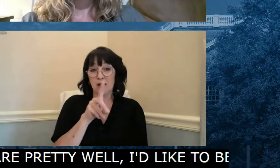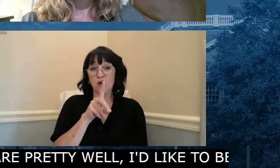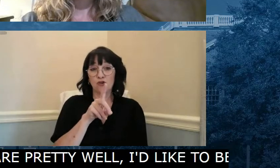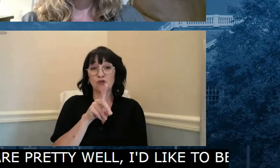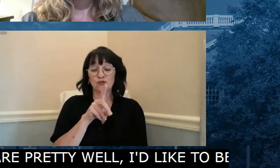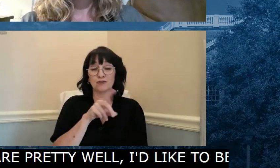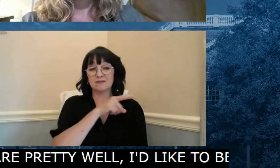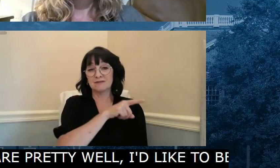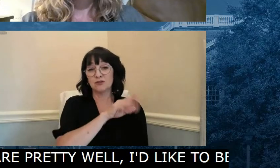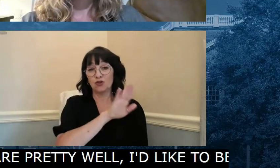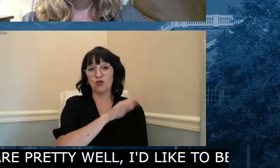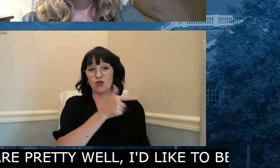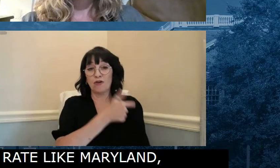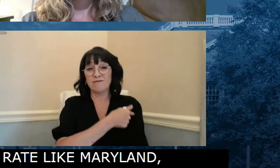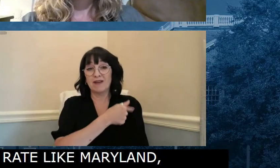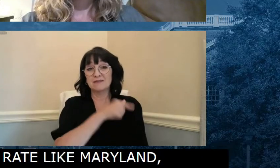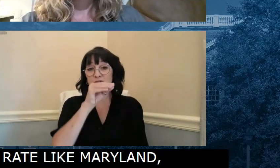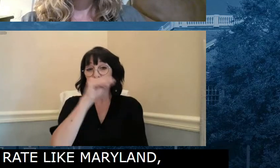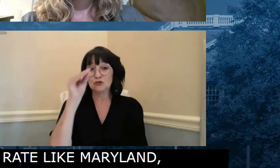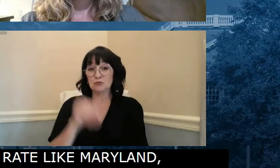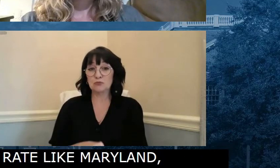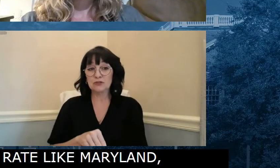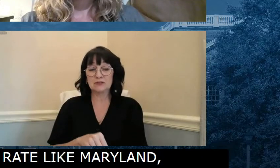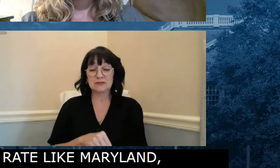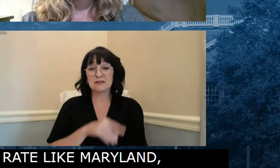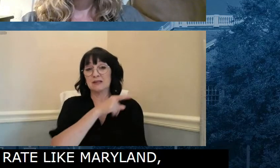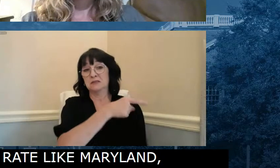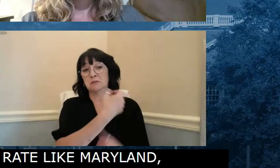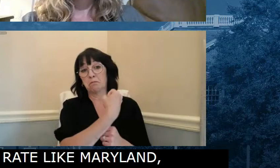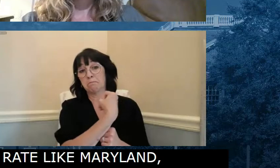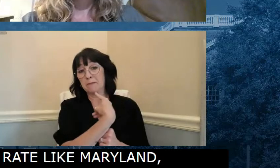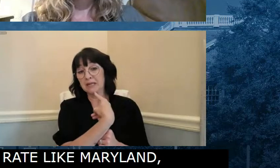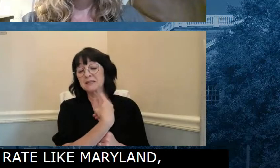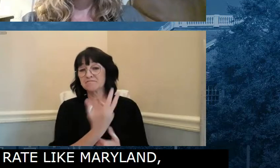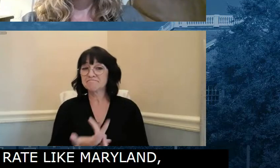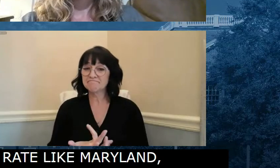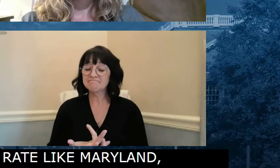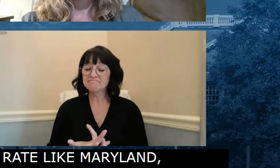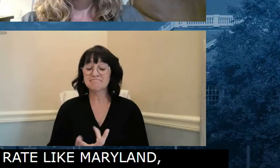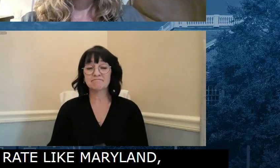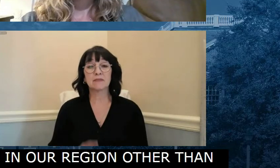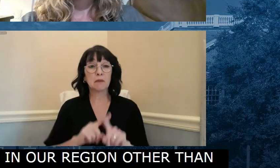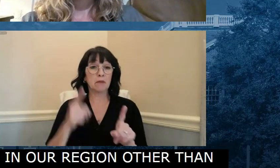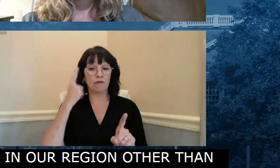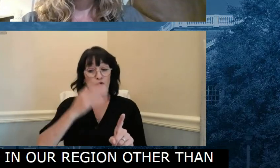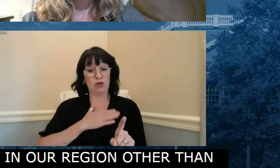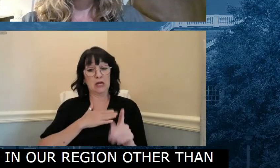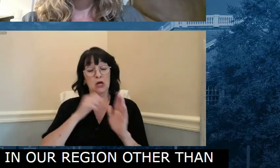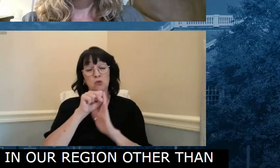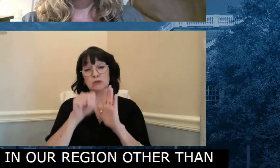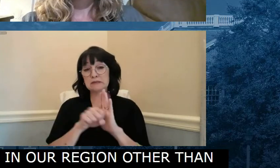we do in our region. Other than that, we compare pretty well.